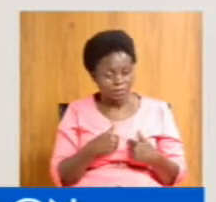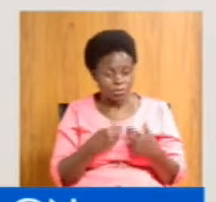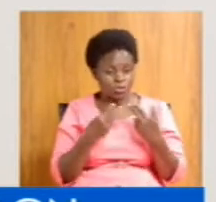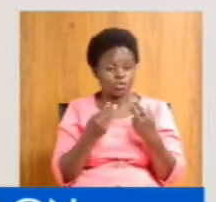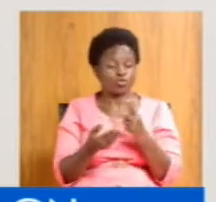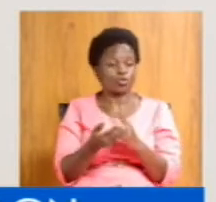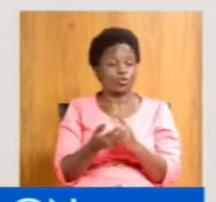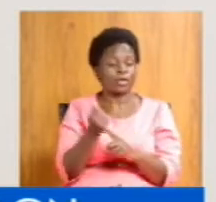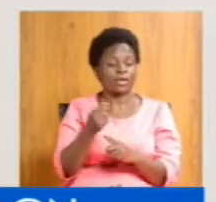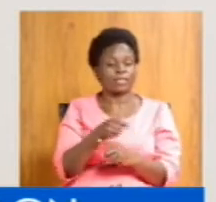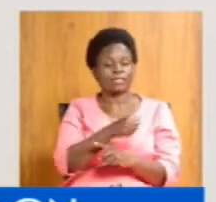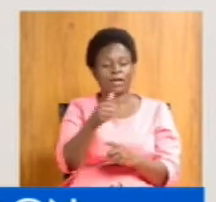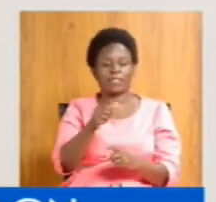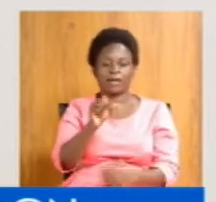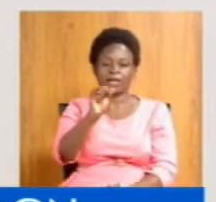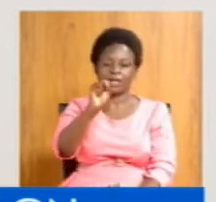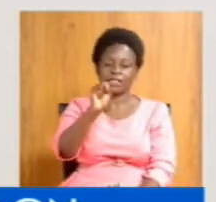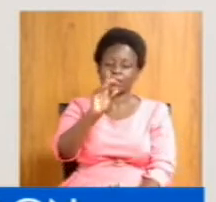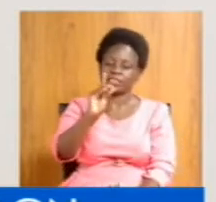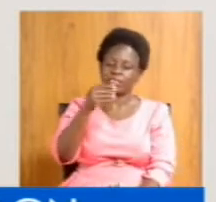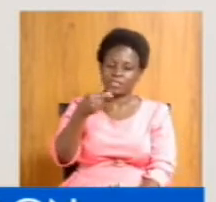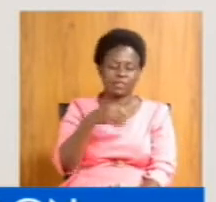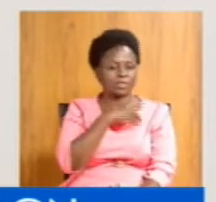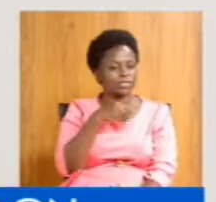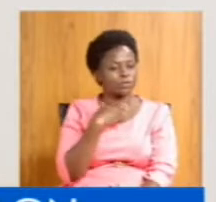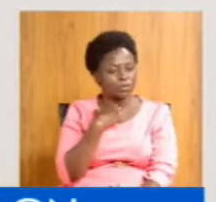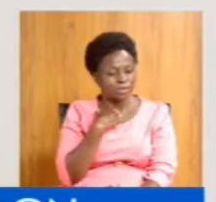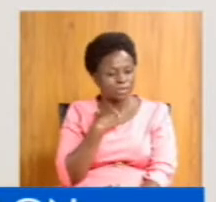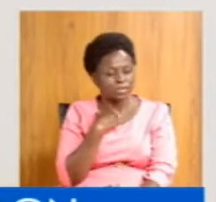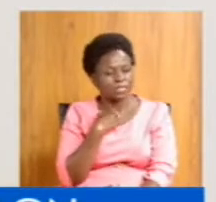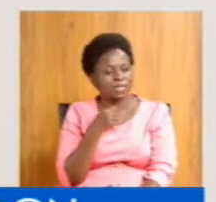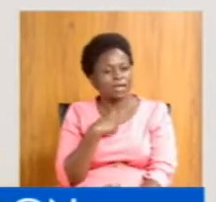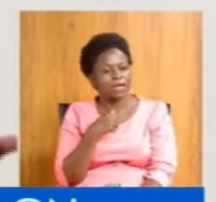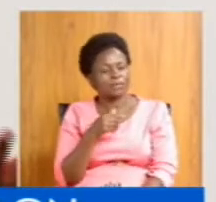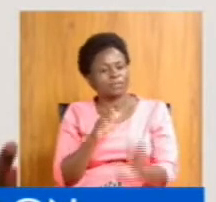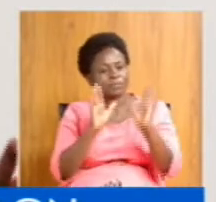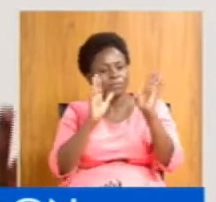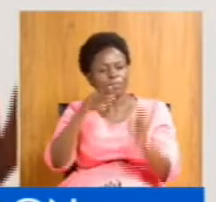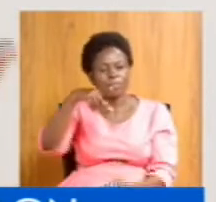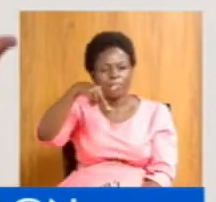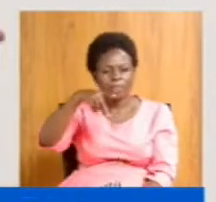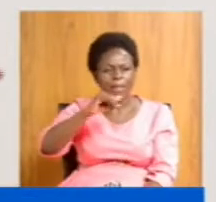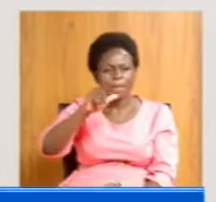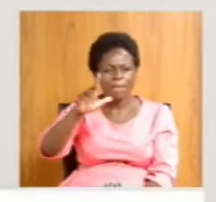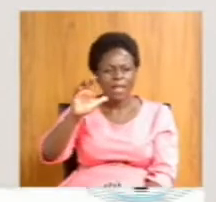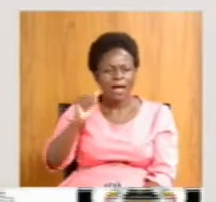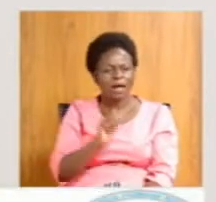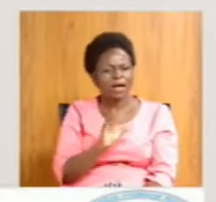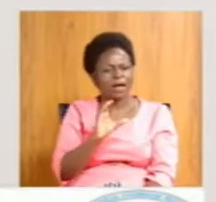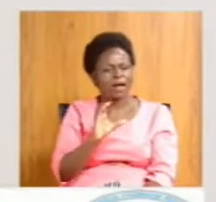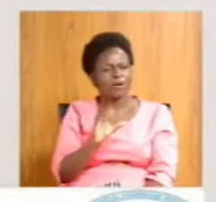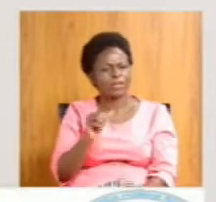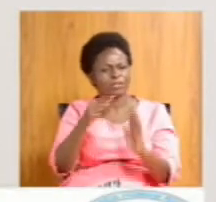realize these other sustainable goals that we want I actually commend PILAC PILAC went and petitioned